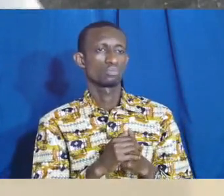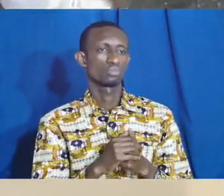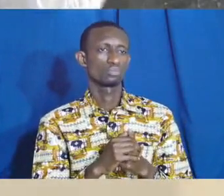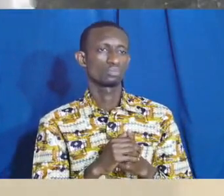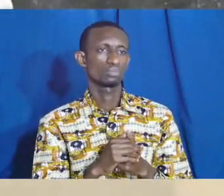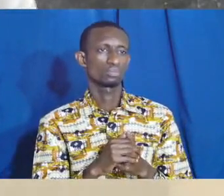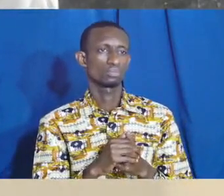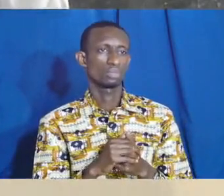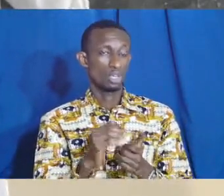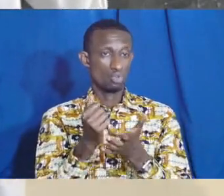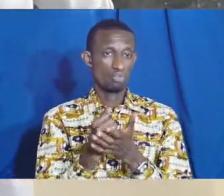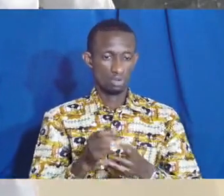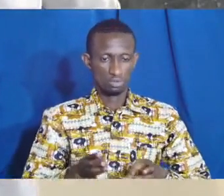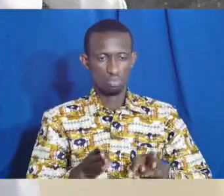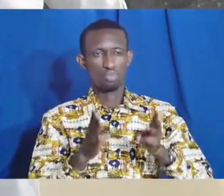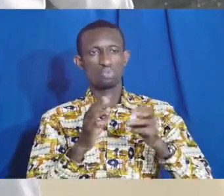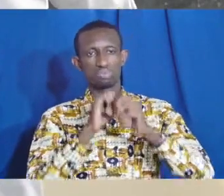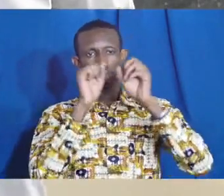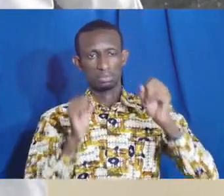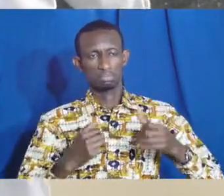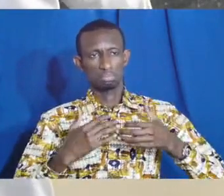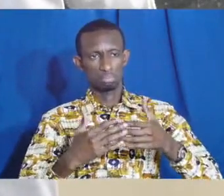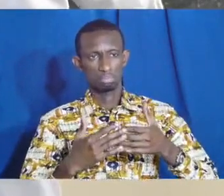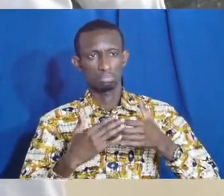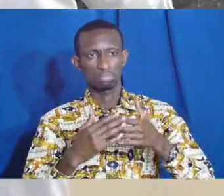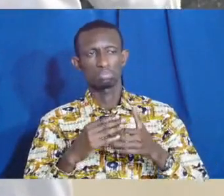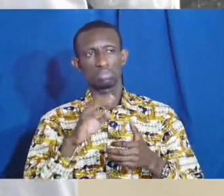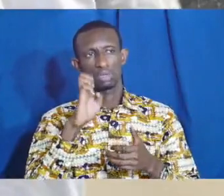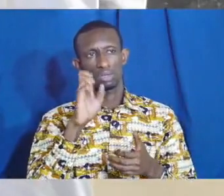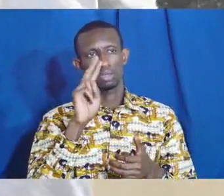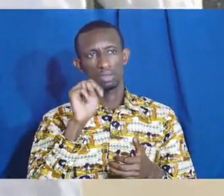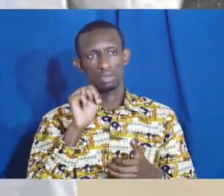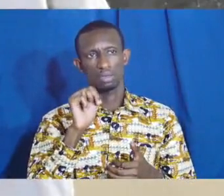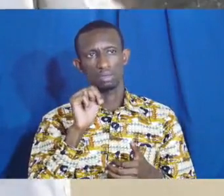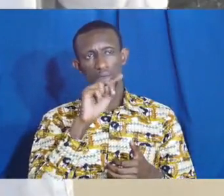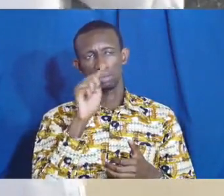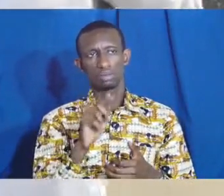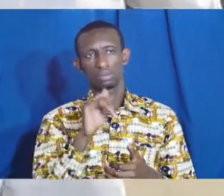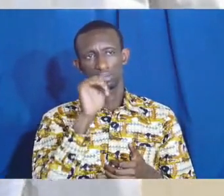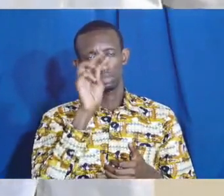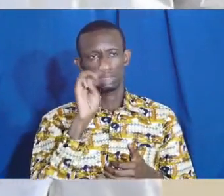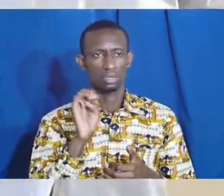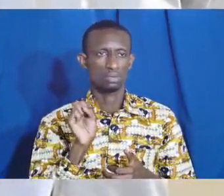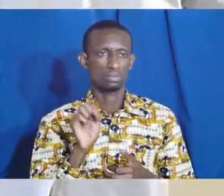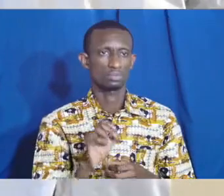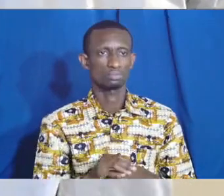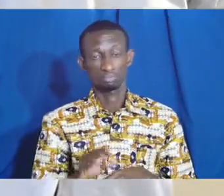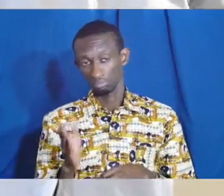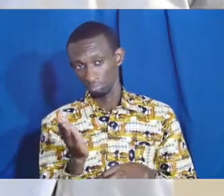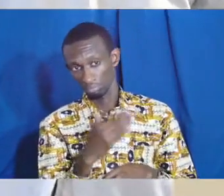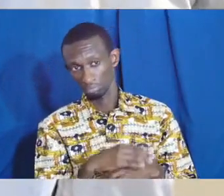Enzymes that are more produced in the respiratory system. We also have another one. We have what you call the